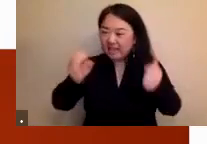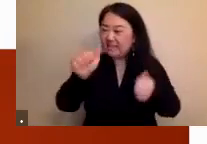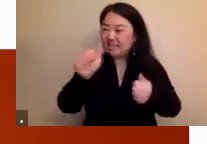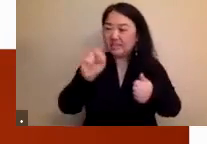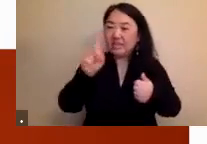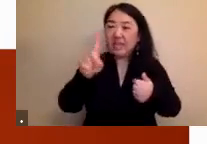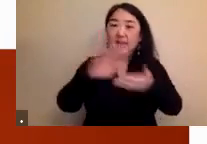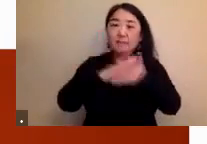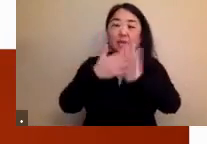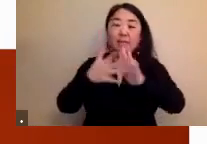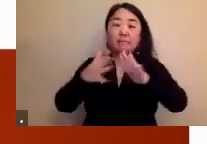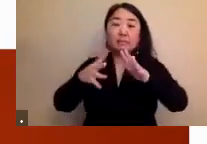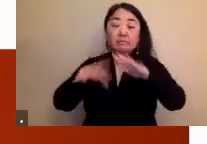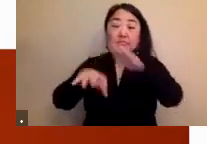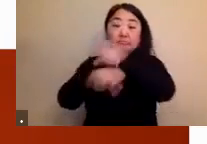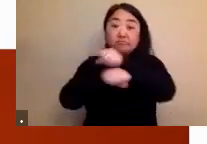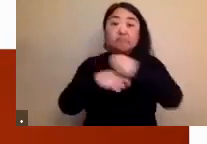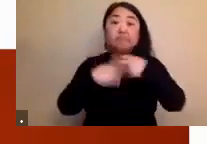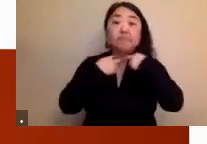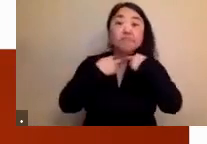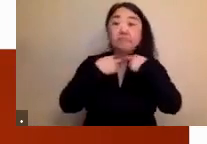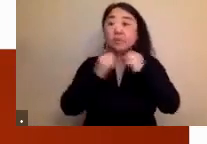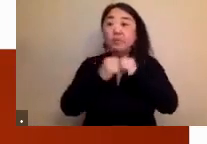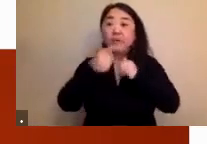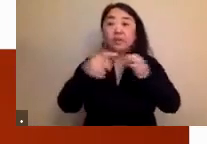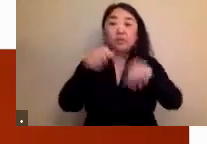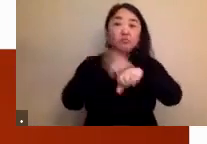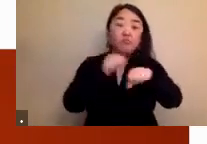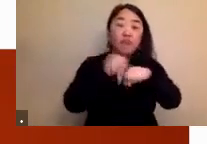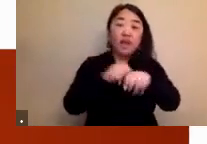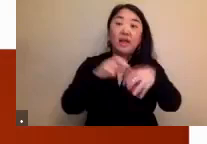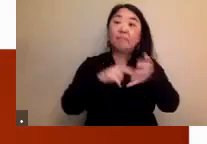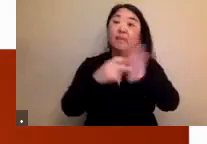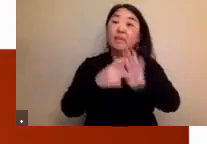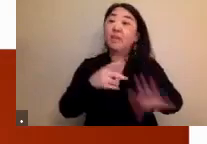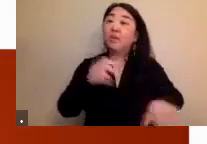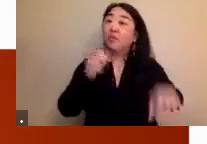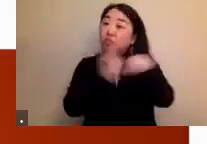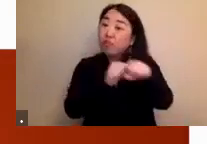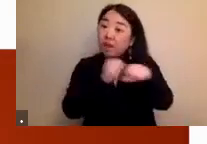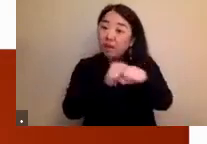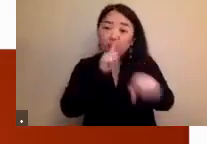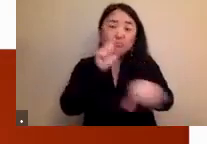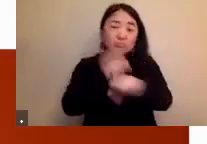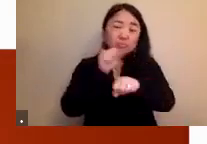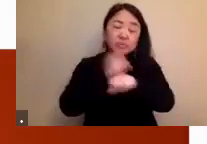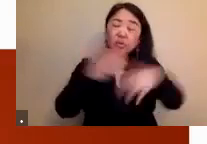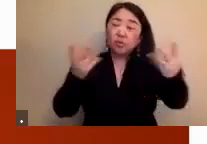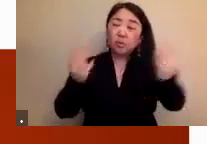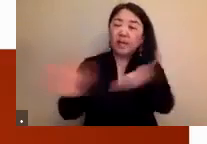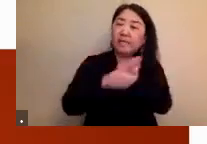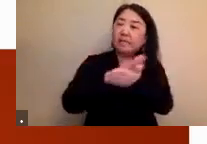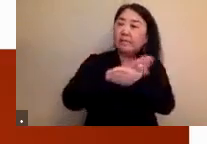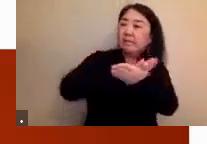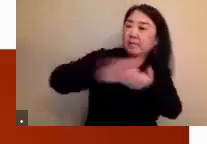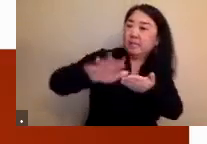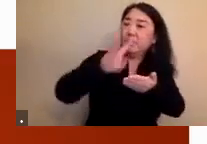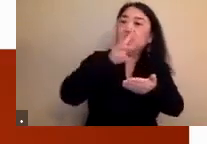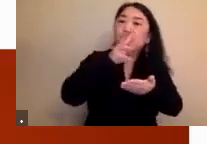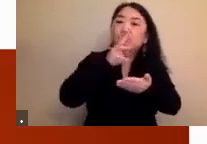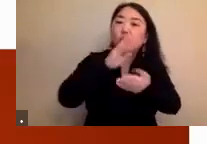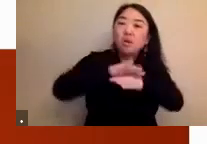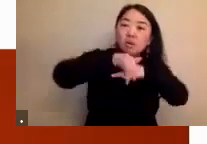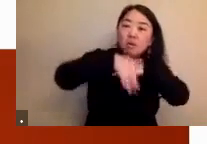to get caught up in these rocks here, and the rocks actually cleanse the water before it goes into